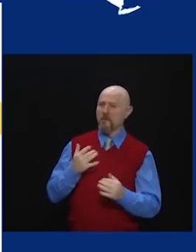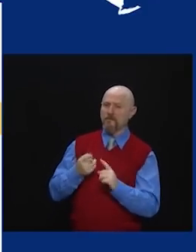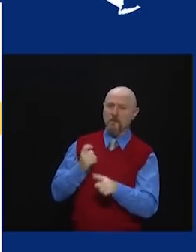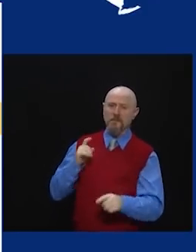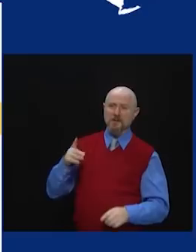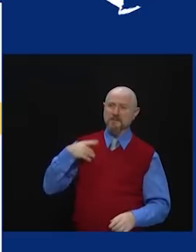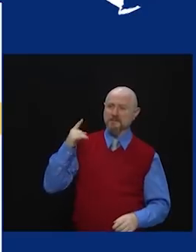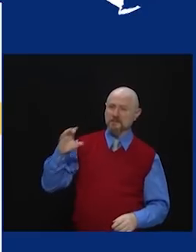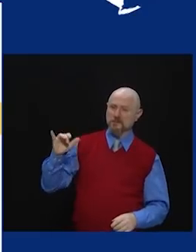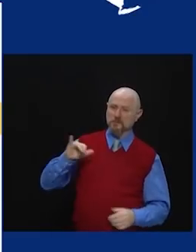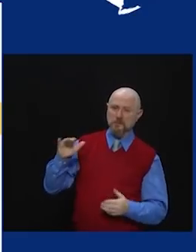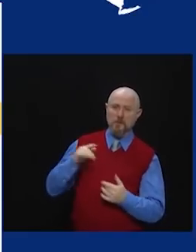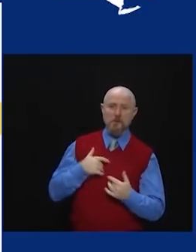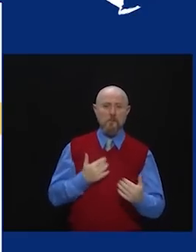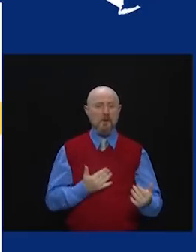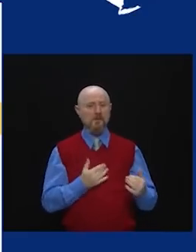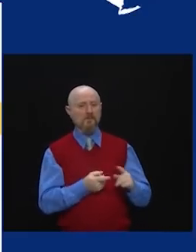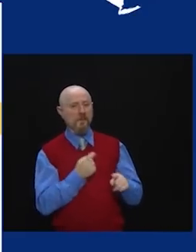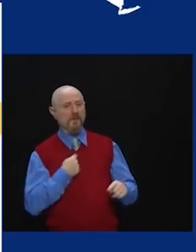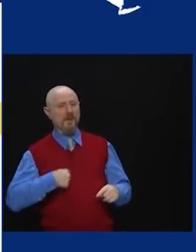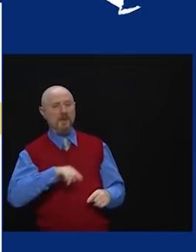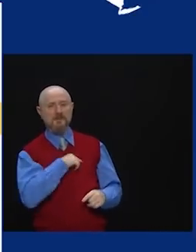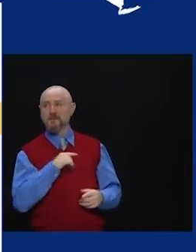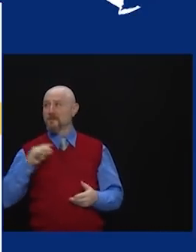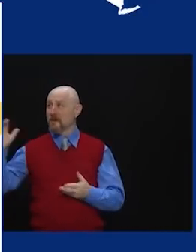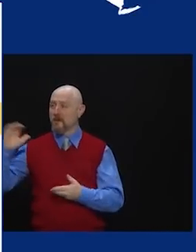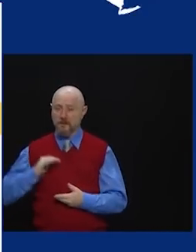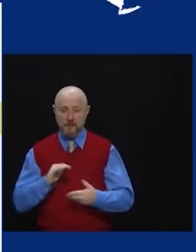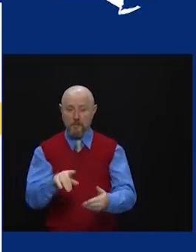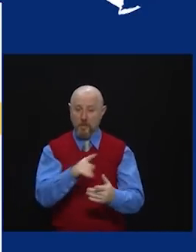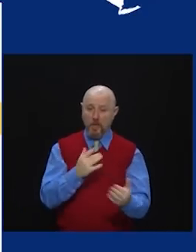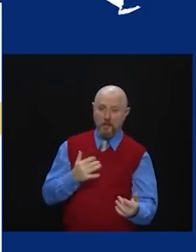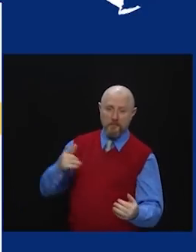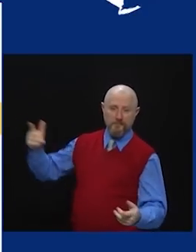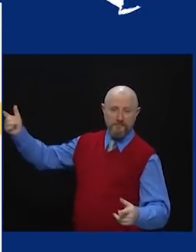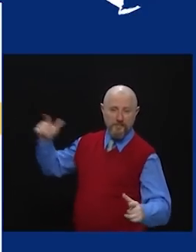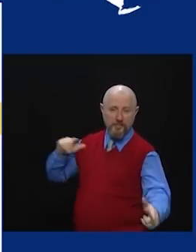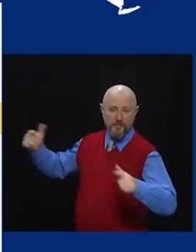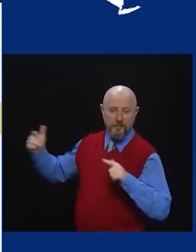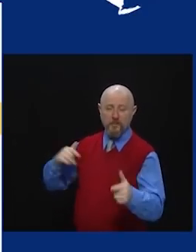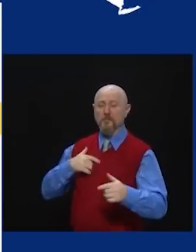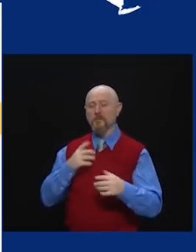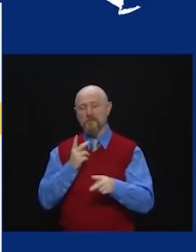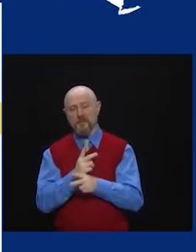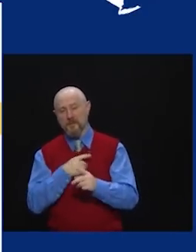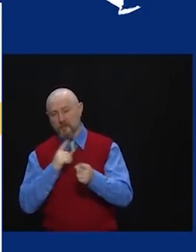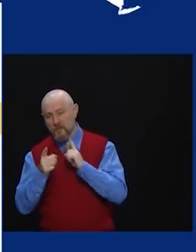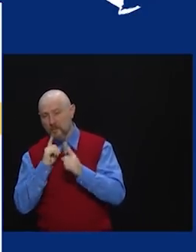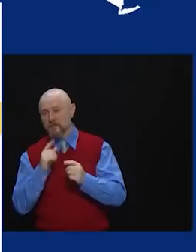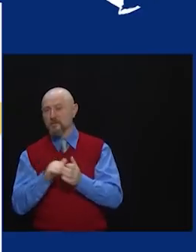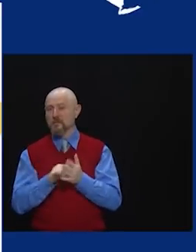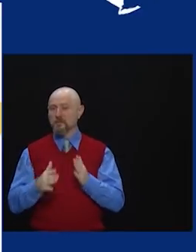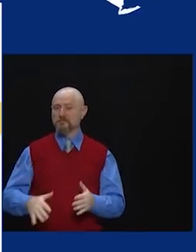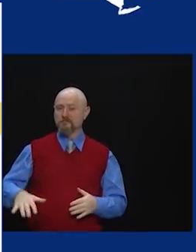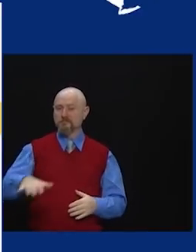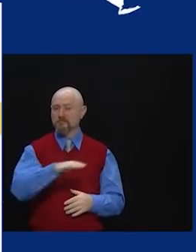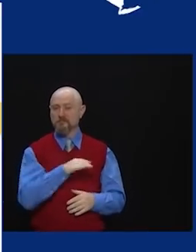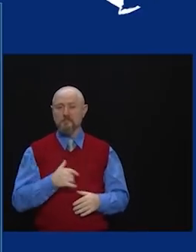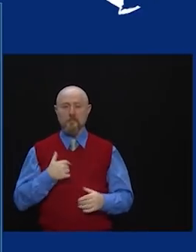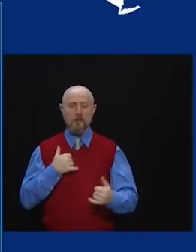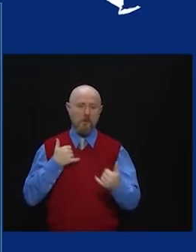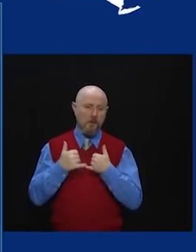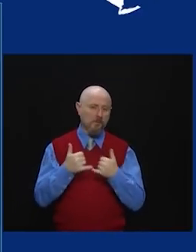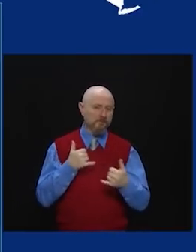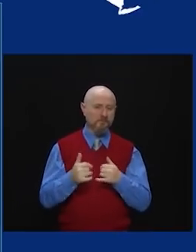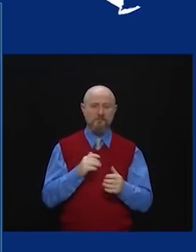So we want to make sure that we have constant communication with local leaders. I've done calls with county executives county executives are on calls with